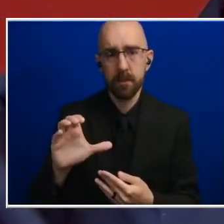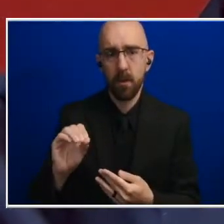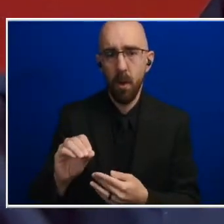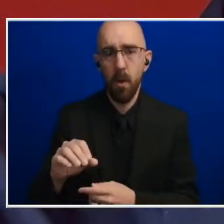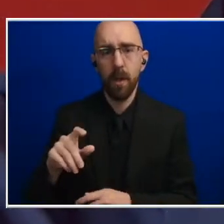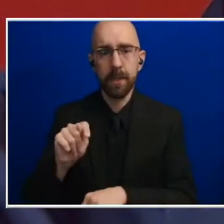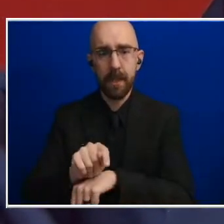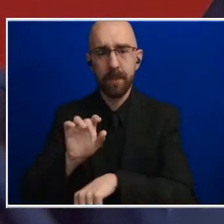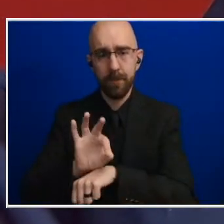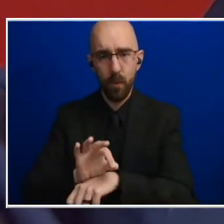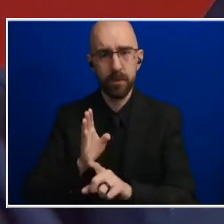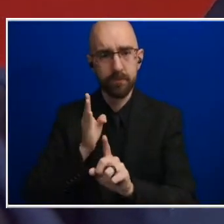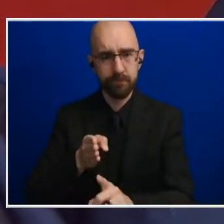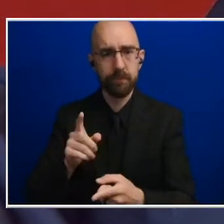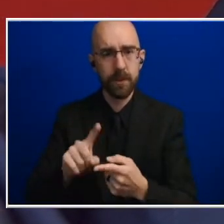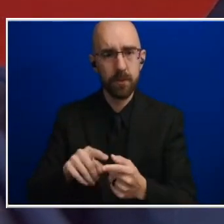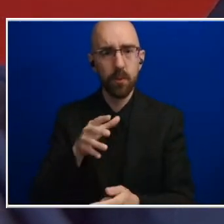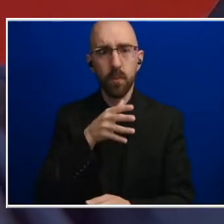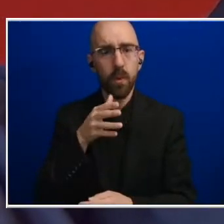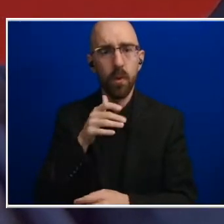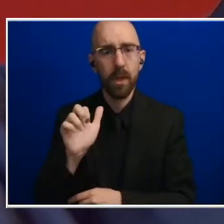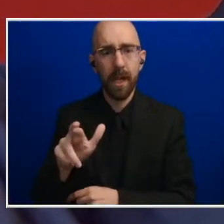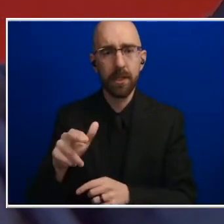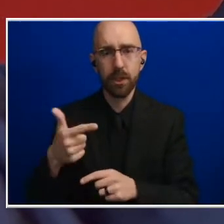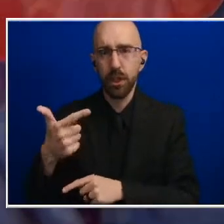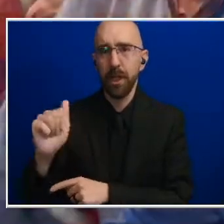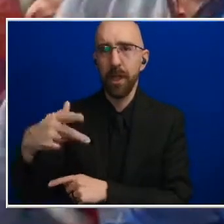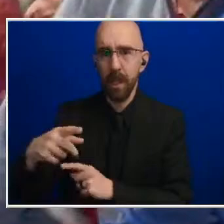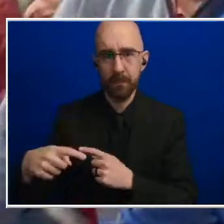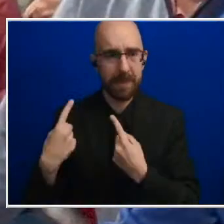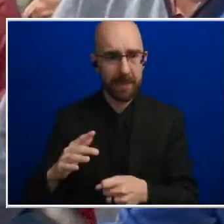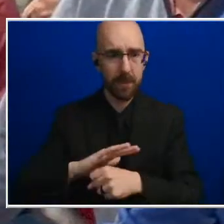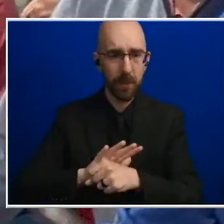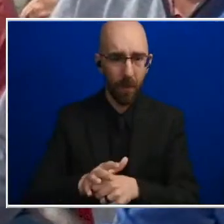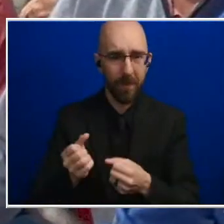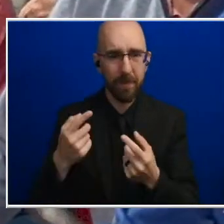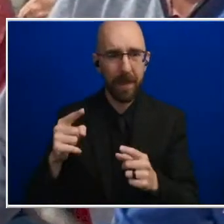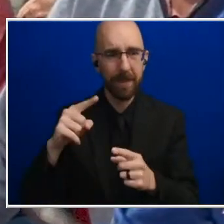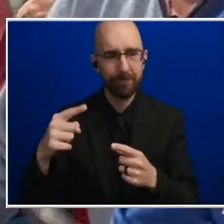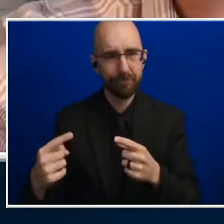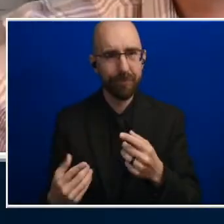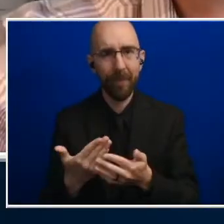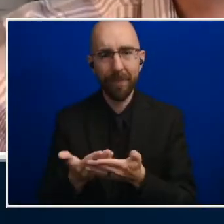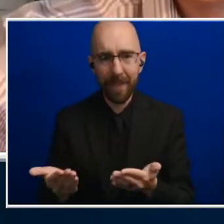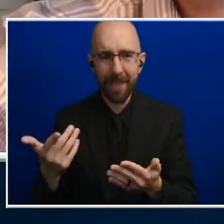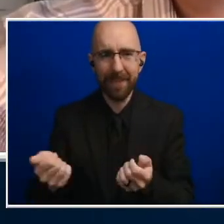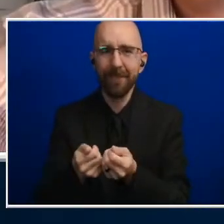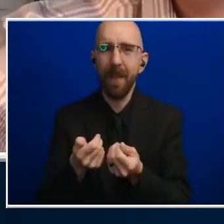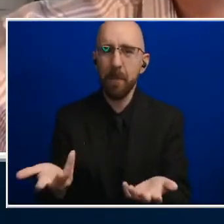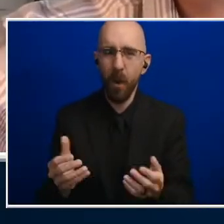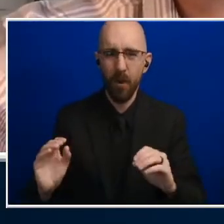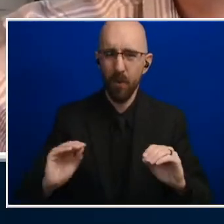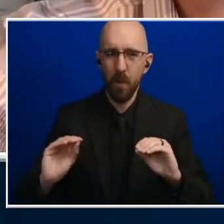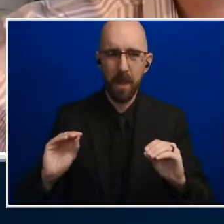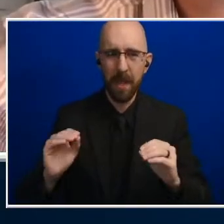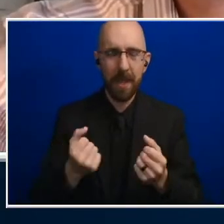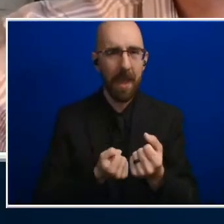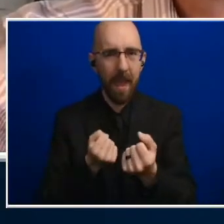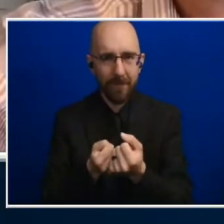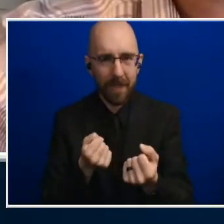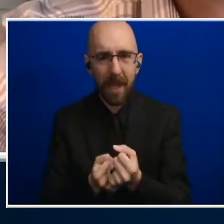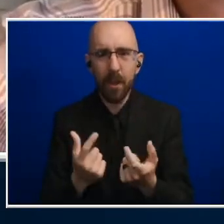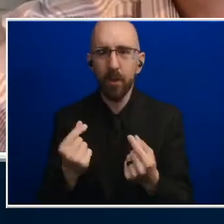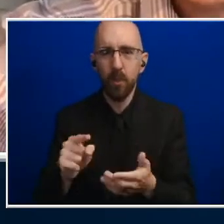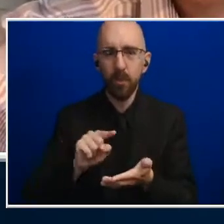dedicated to the rural cancer gap. But since COVID and a lot of other things, it kind of fell apart. And so there's nobody advocating or doing